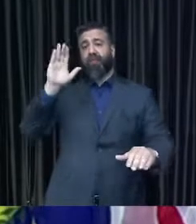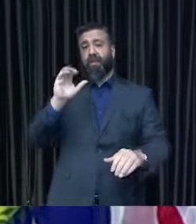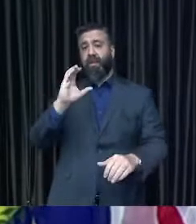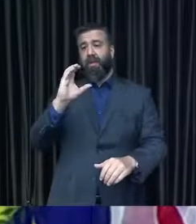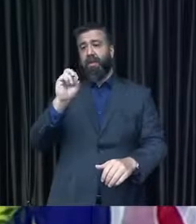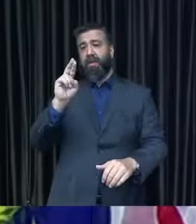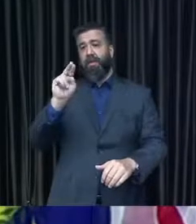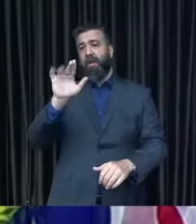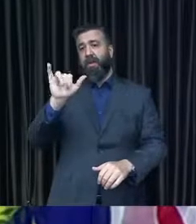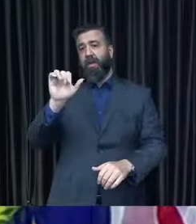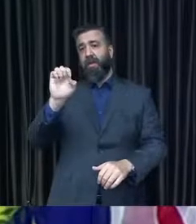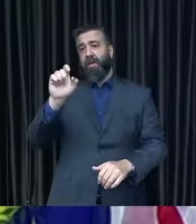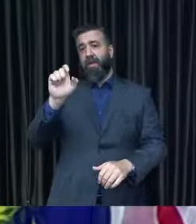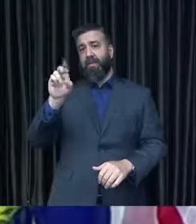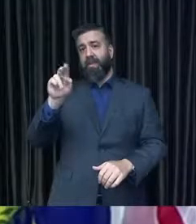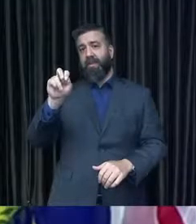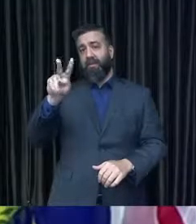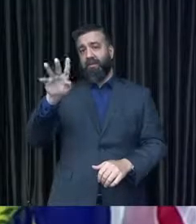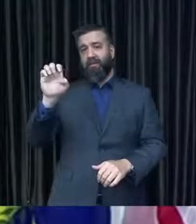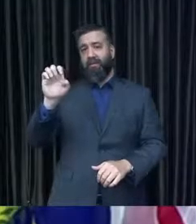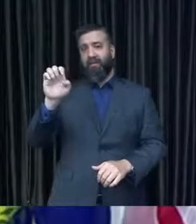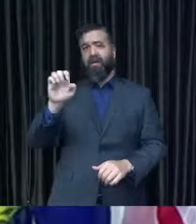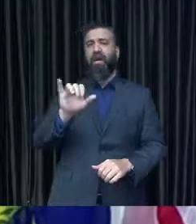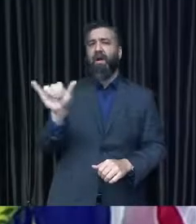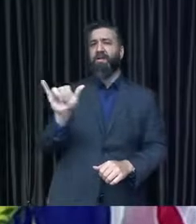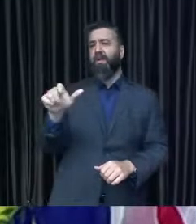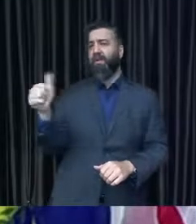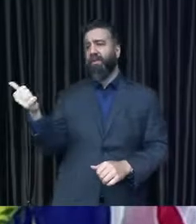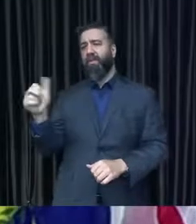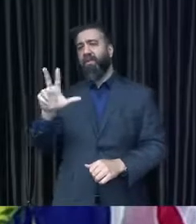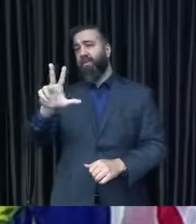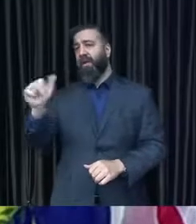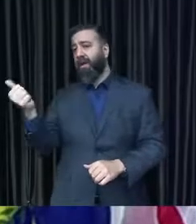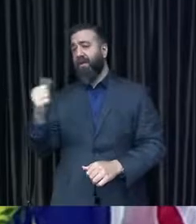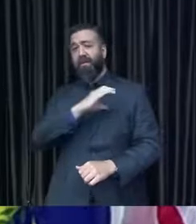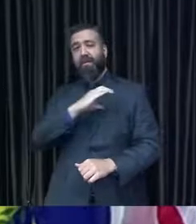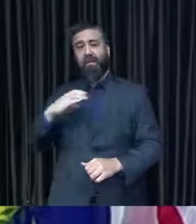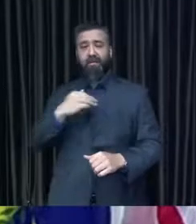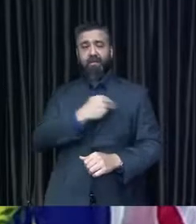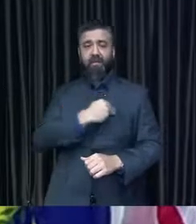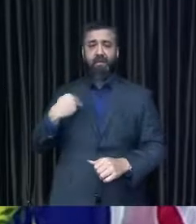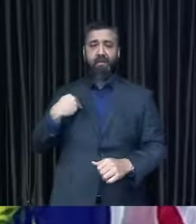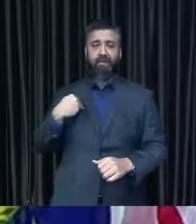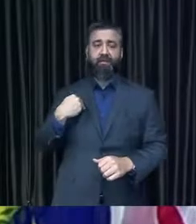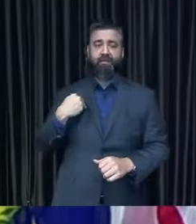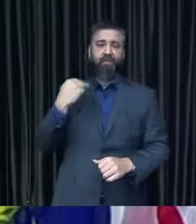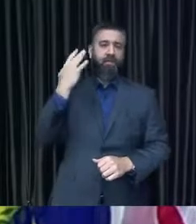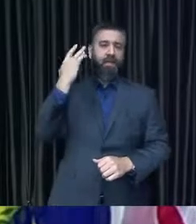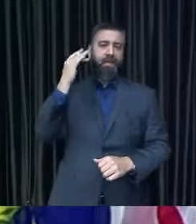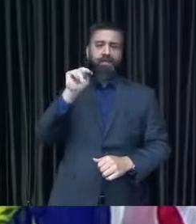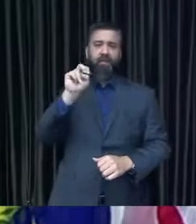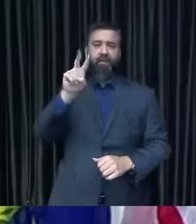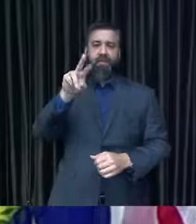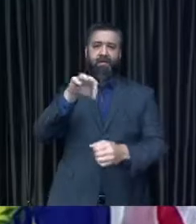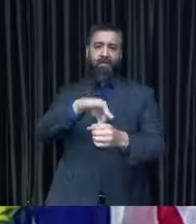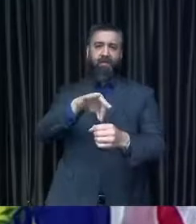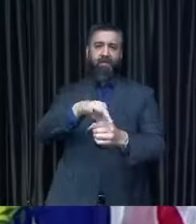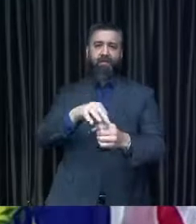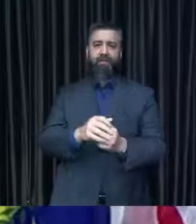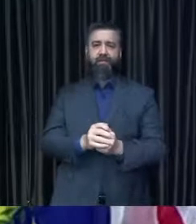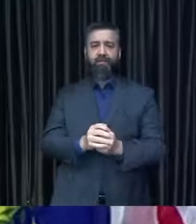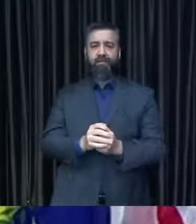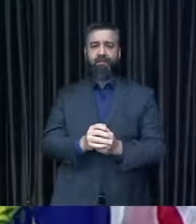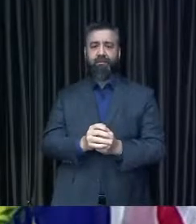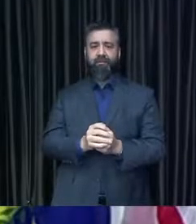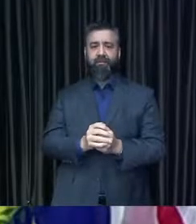with 3 other council members, and an official ceremony marking the results of the November election. Like most every event that happened in